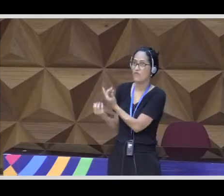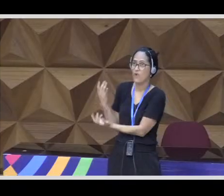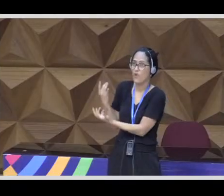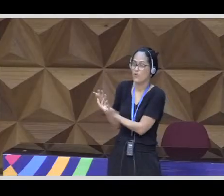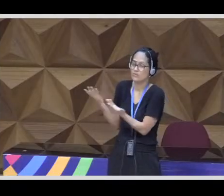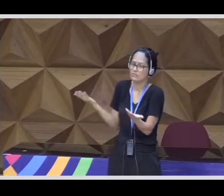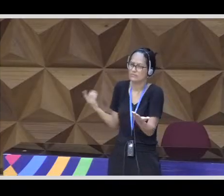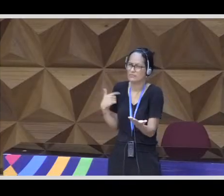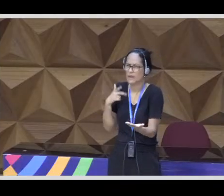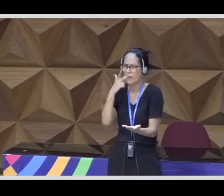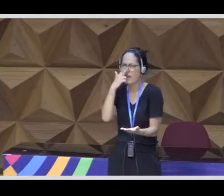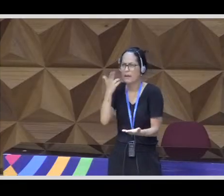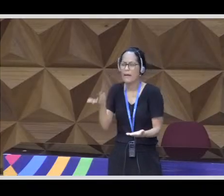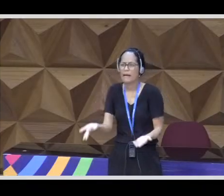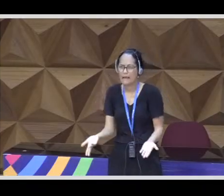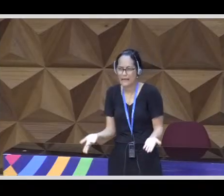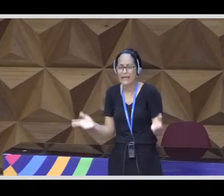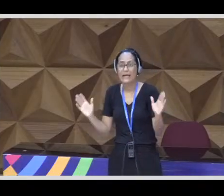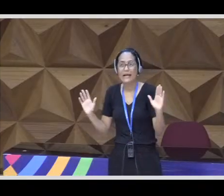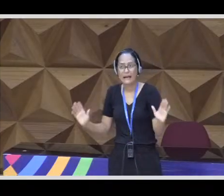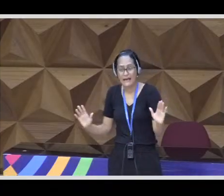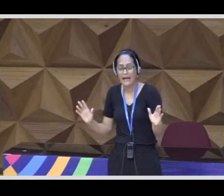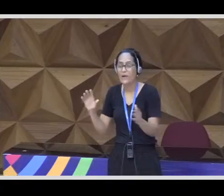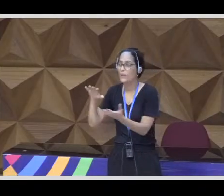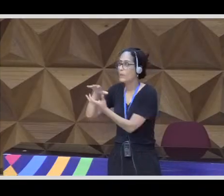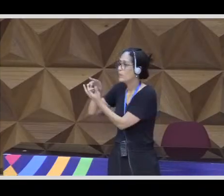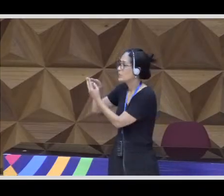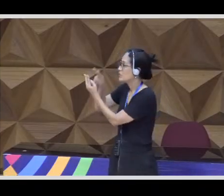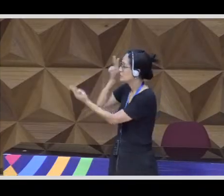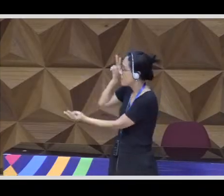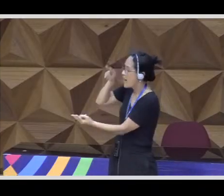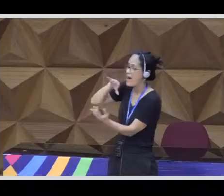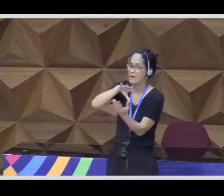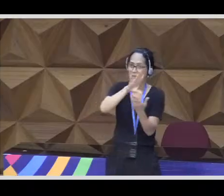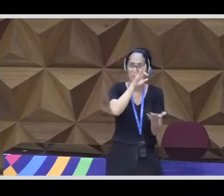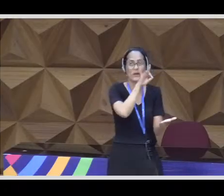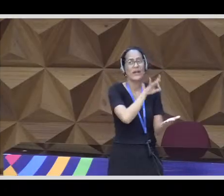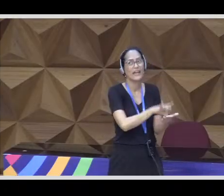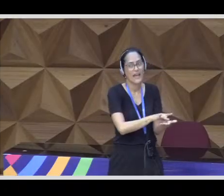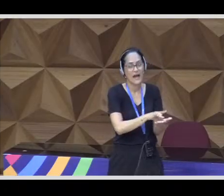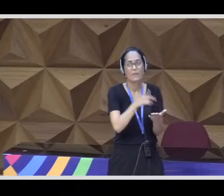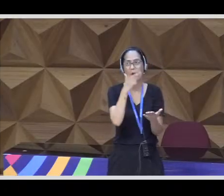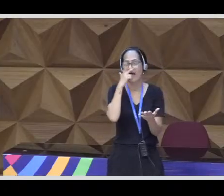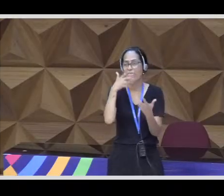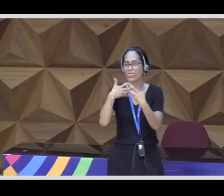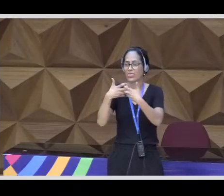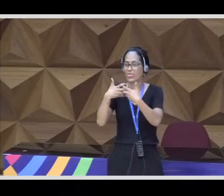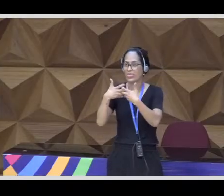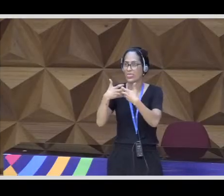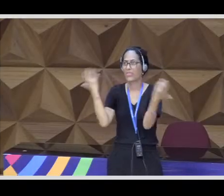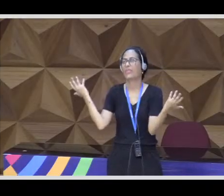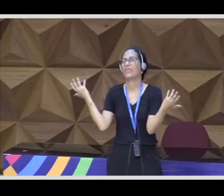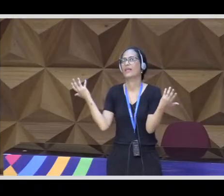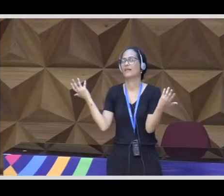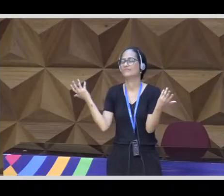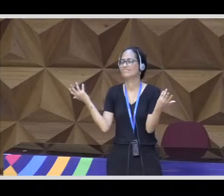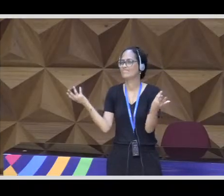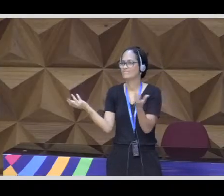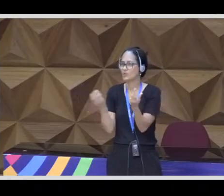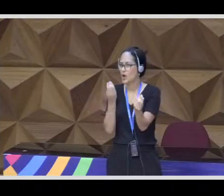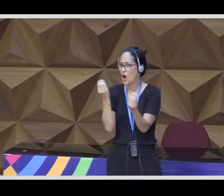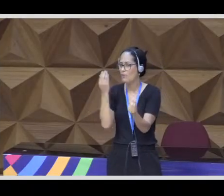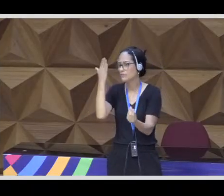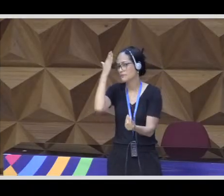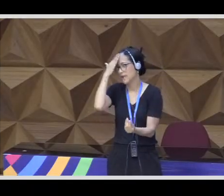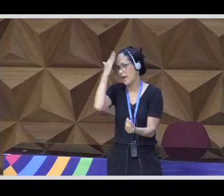world and the virtual world which can be lost. And sometimes you need to know about the real world. So maybe if you were about to have a